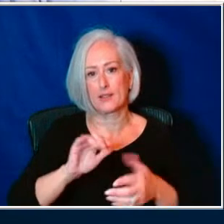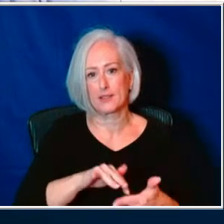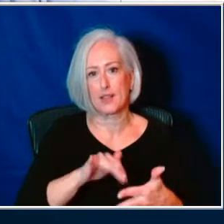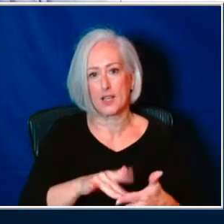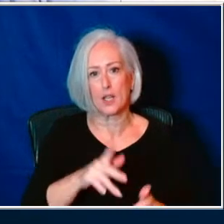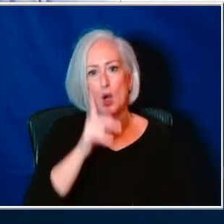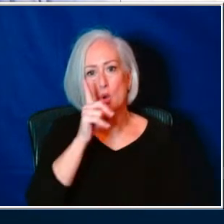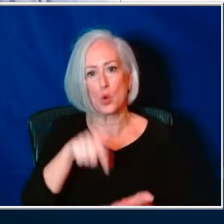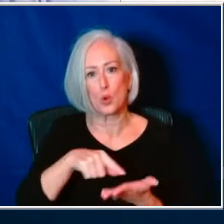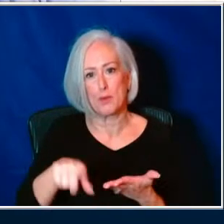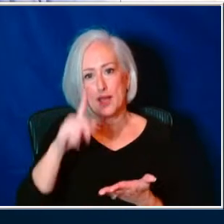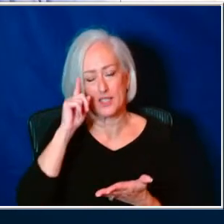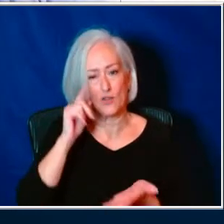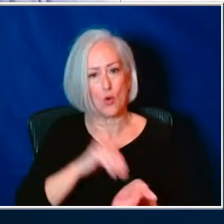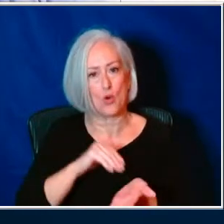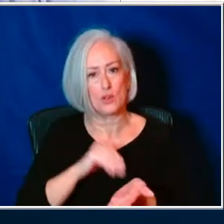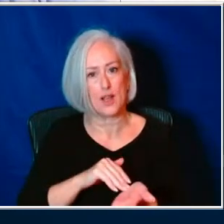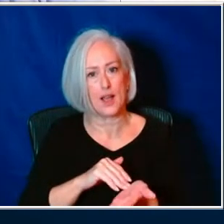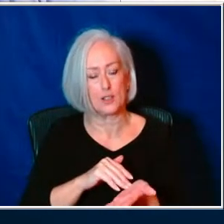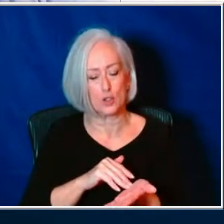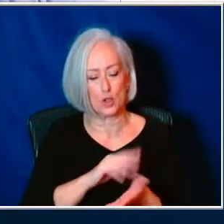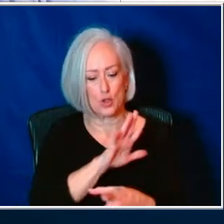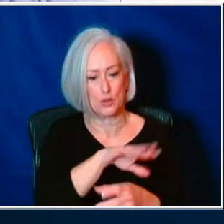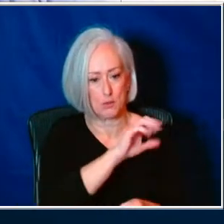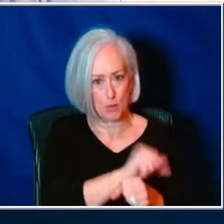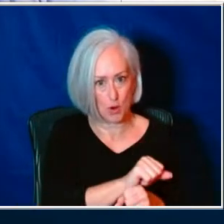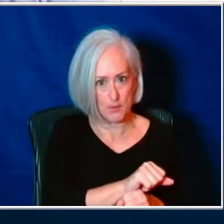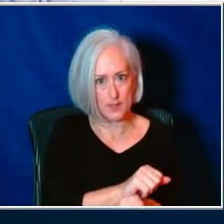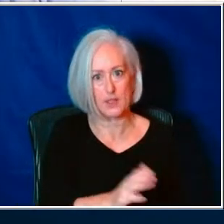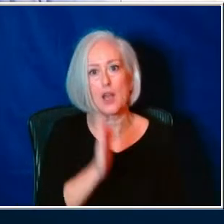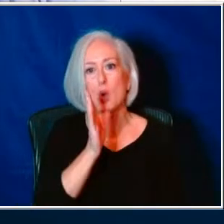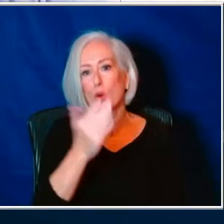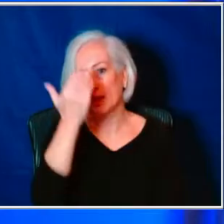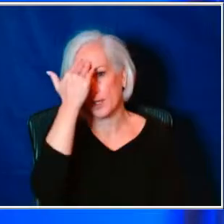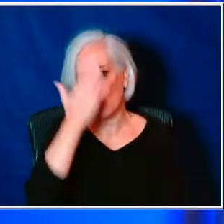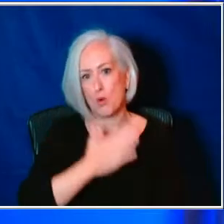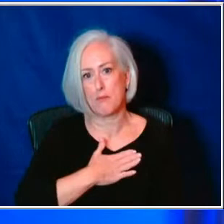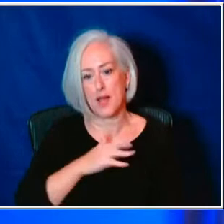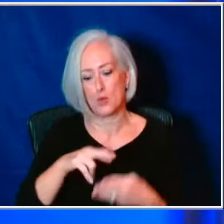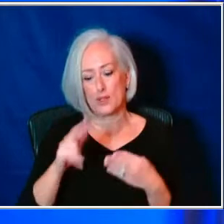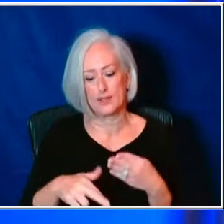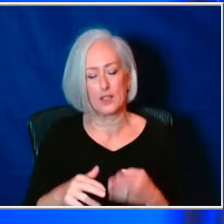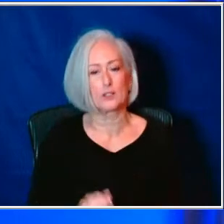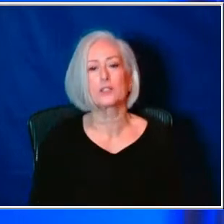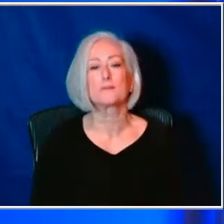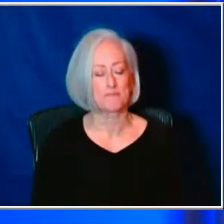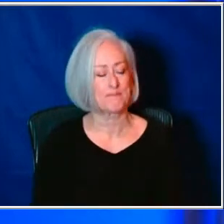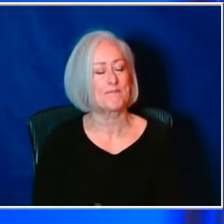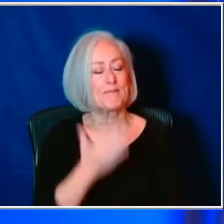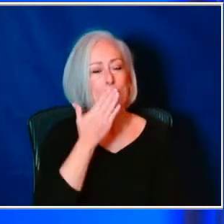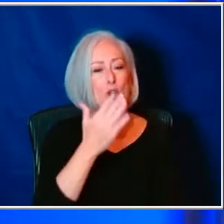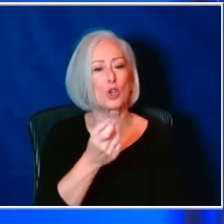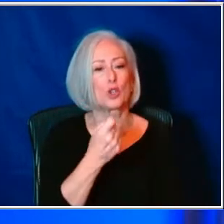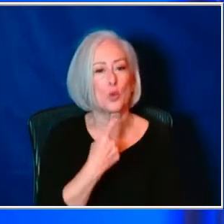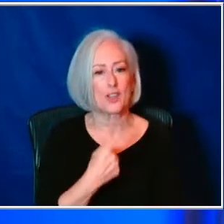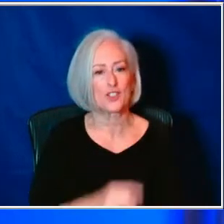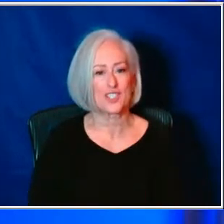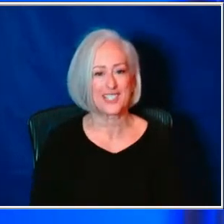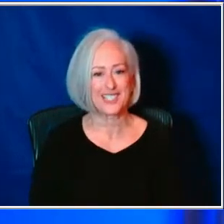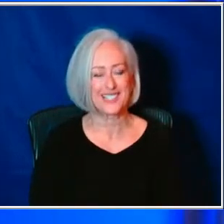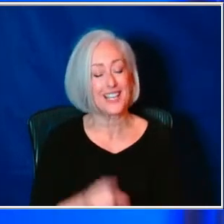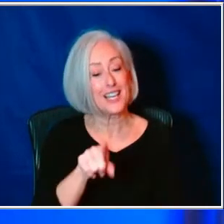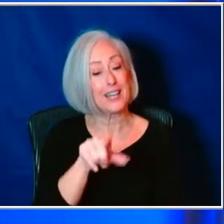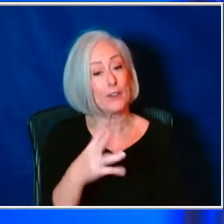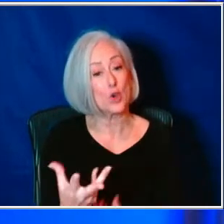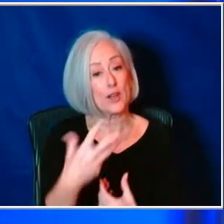visits for the tests? And will I know my results? So those are all great questions. The beautiful part of being involved in